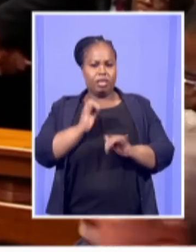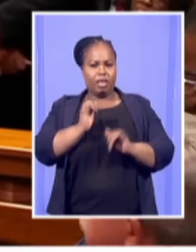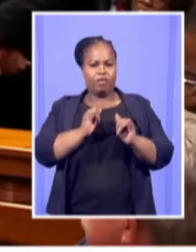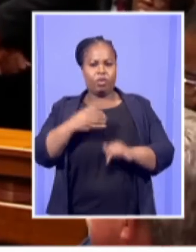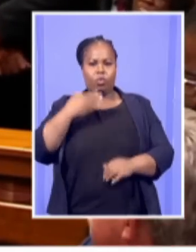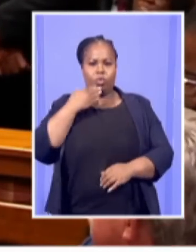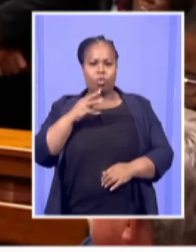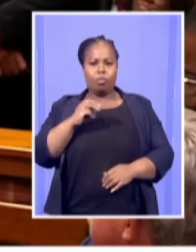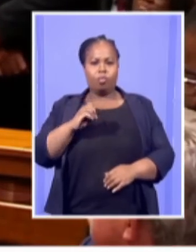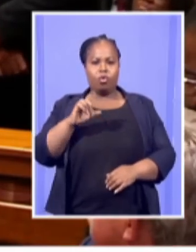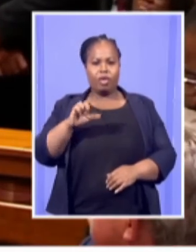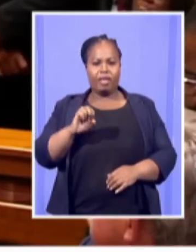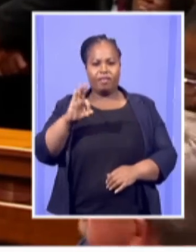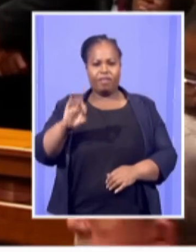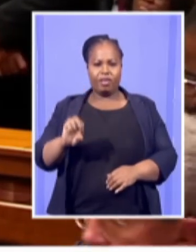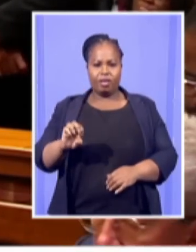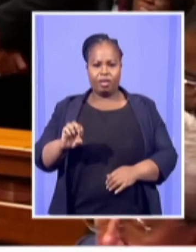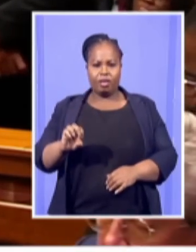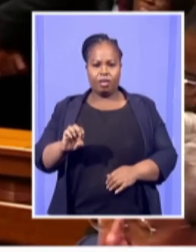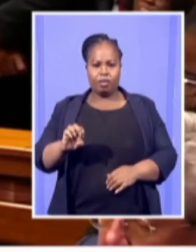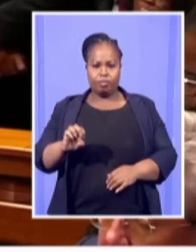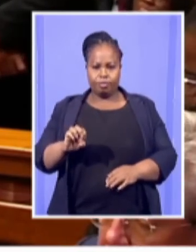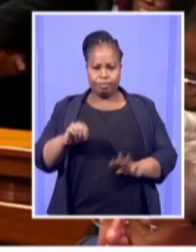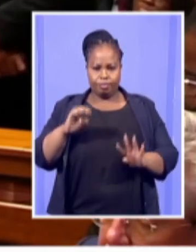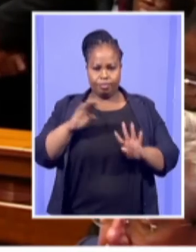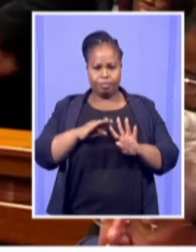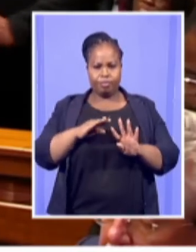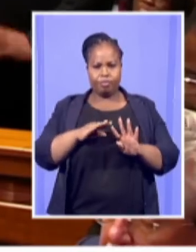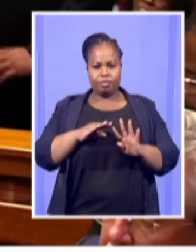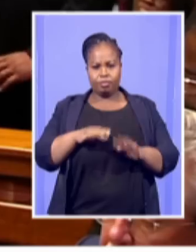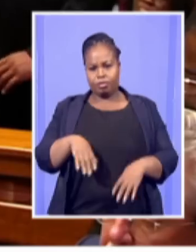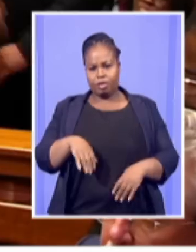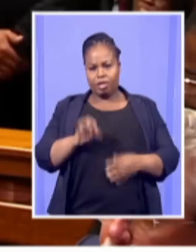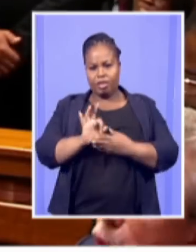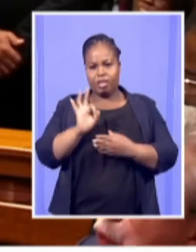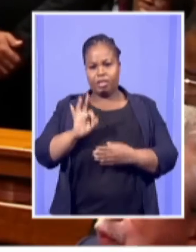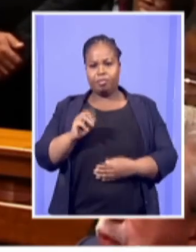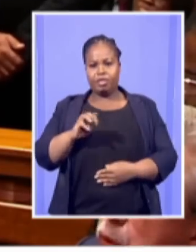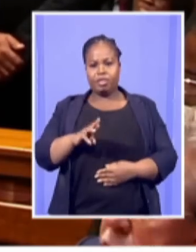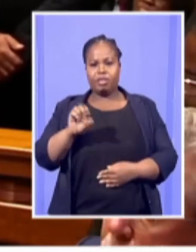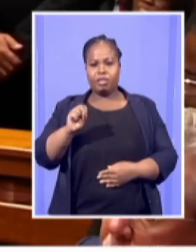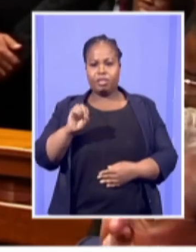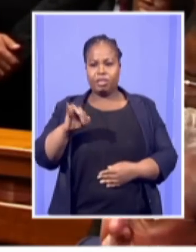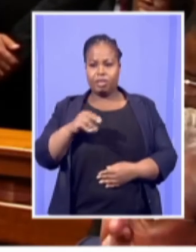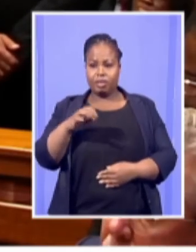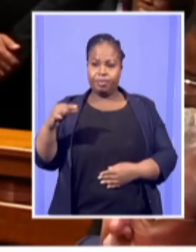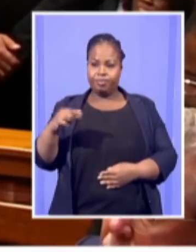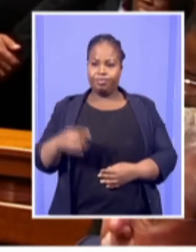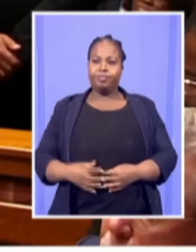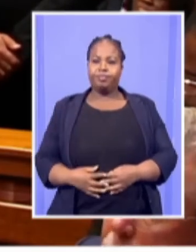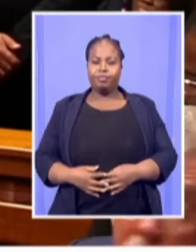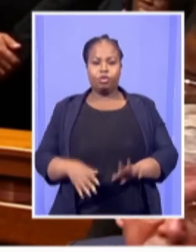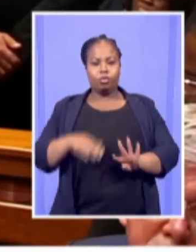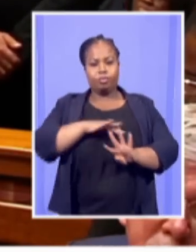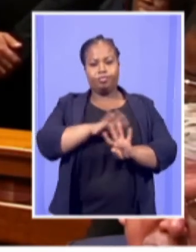Molefe. And then number 13 is Mr. C. Right.